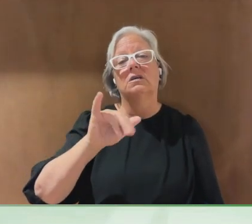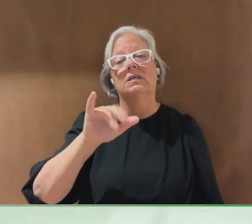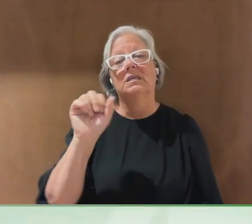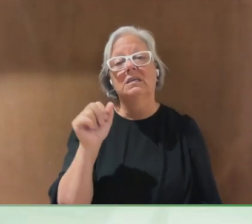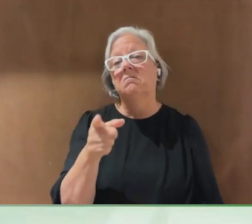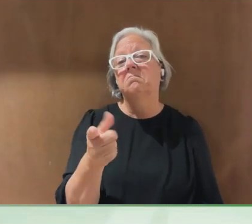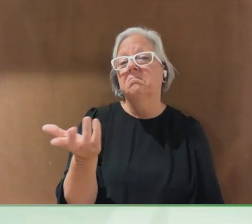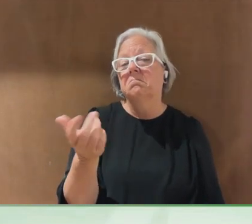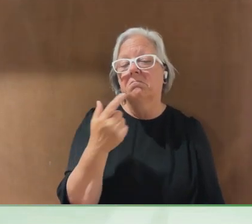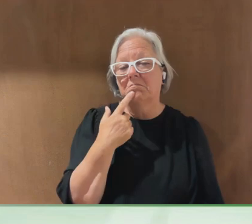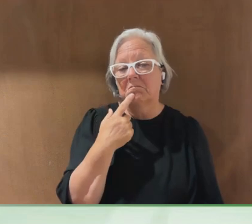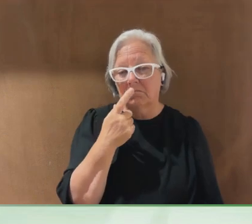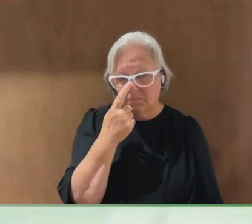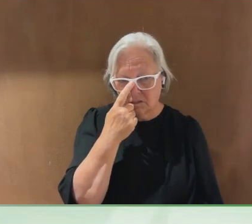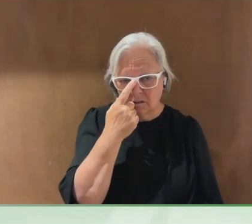No,